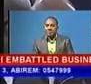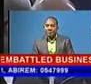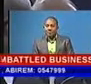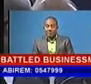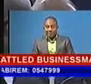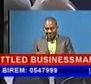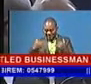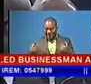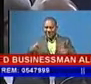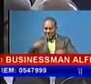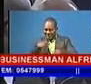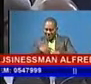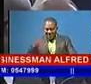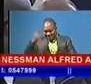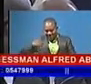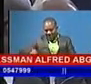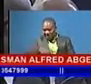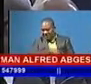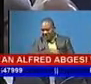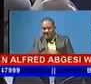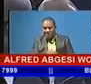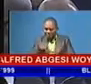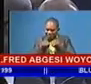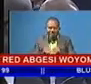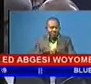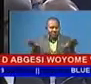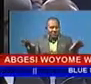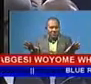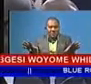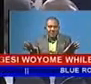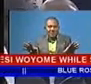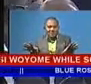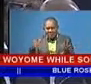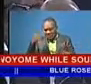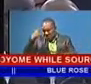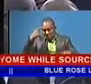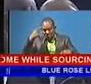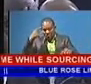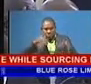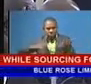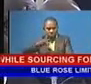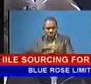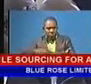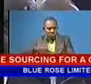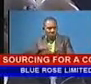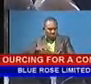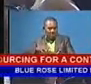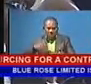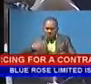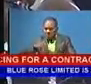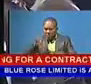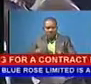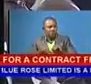is a time for us to clear the ambiguity that has been